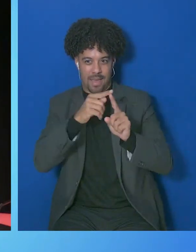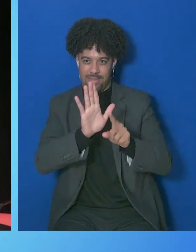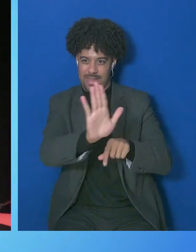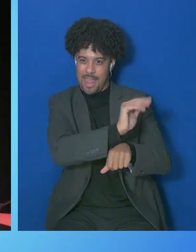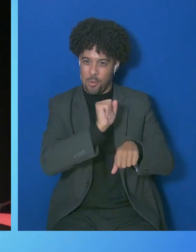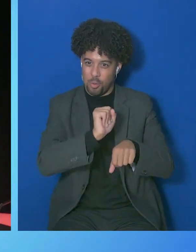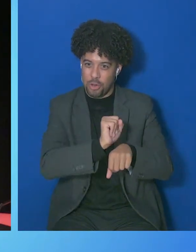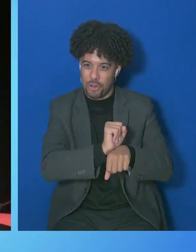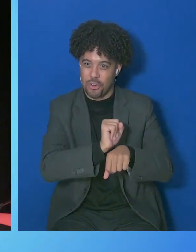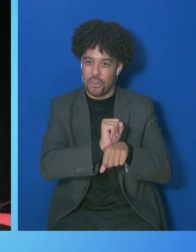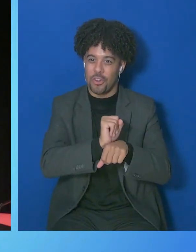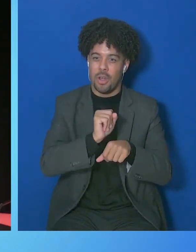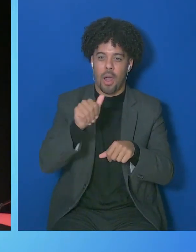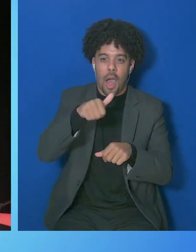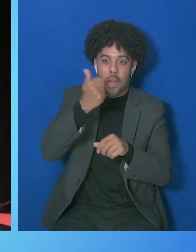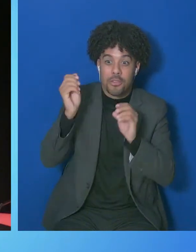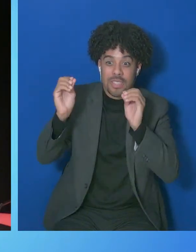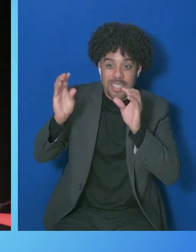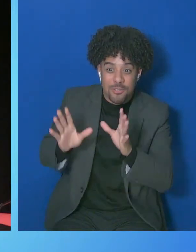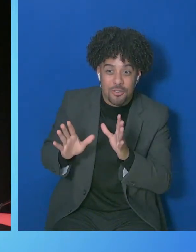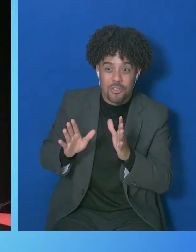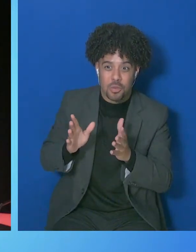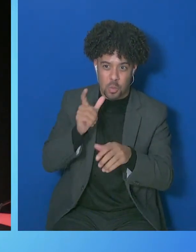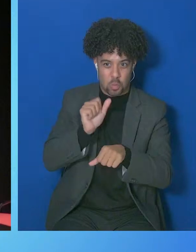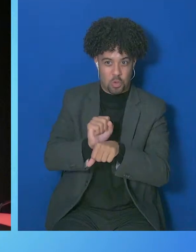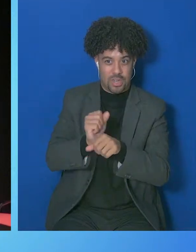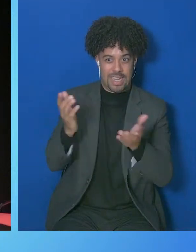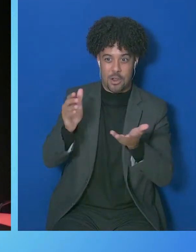students who they influence.